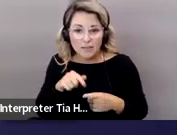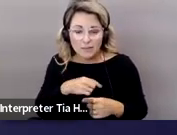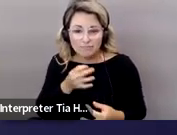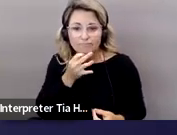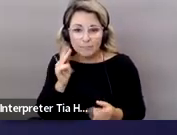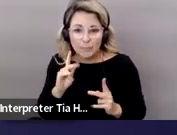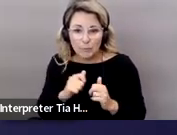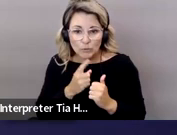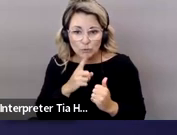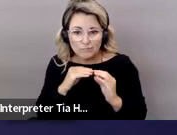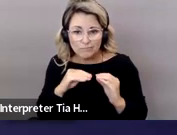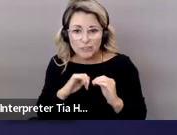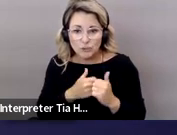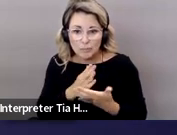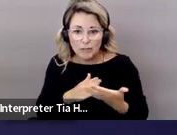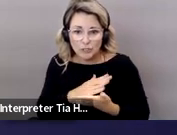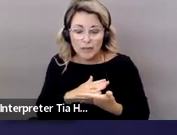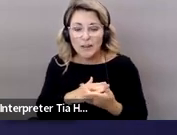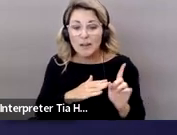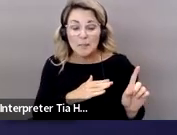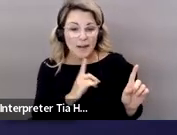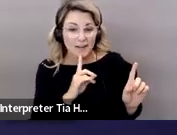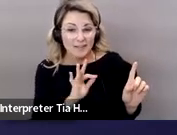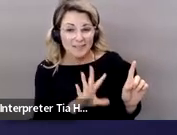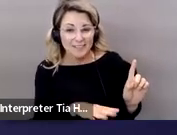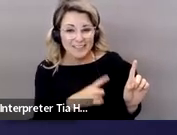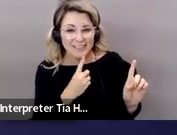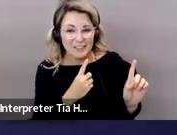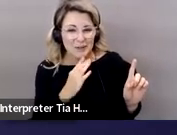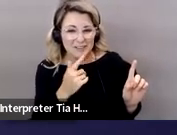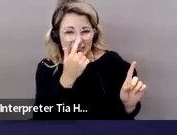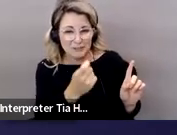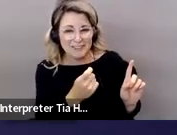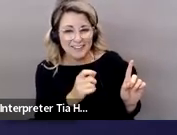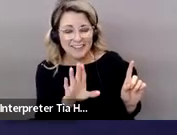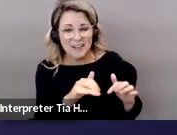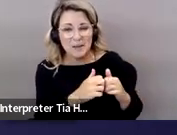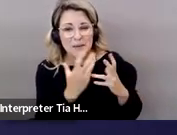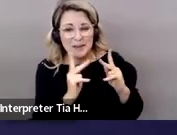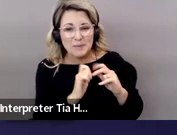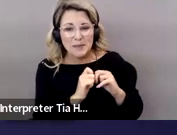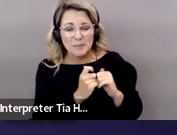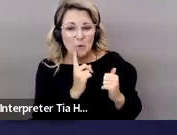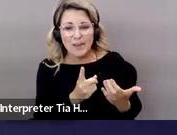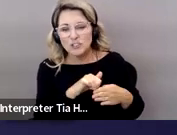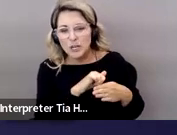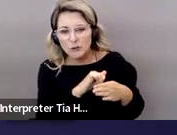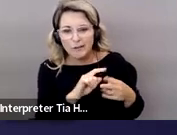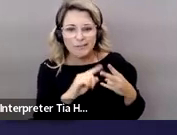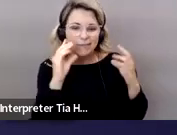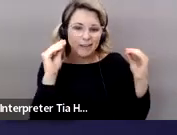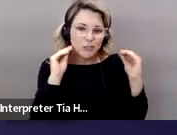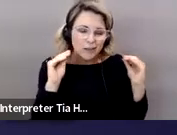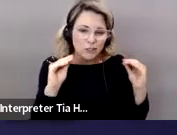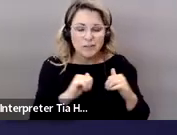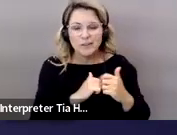But it strikes me, Dr. Gooden and Dr. Leslie, that many of us who go into these fields, whether we're trained in education or